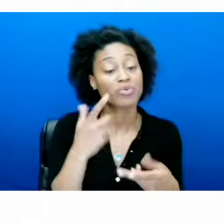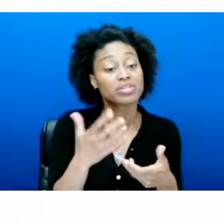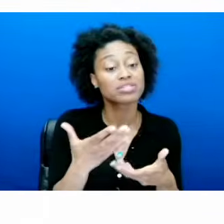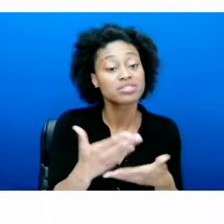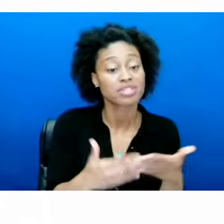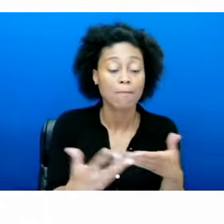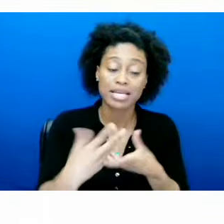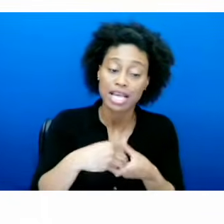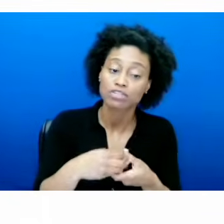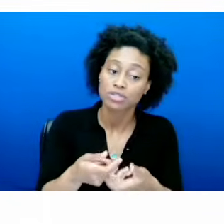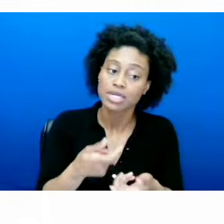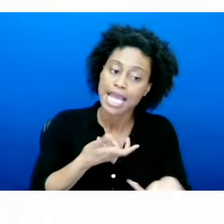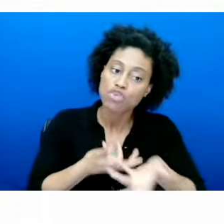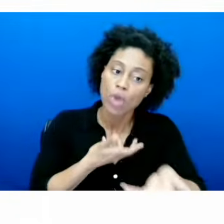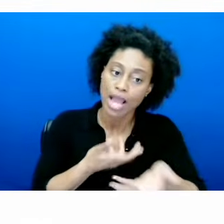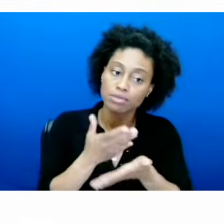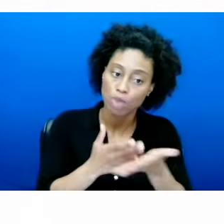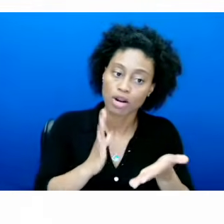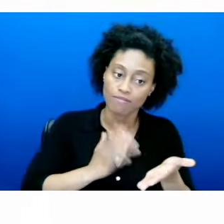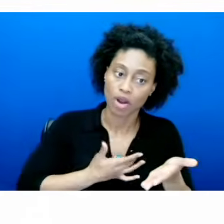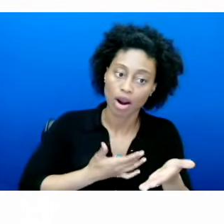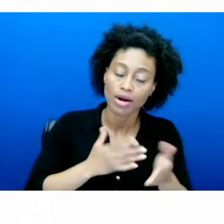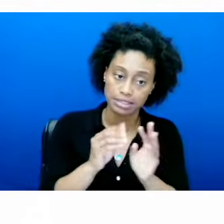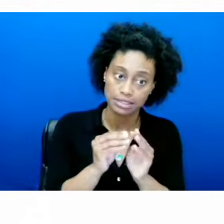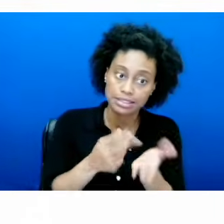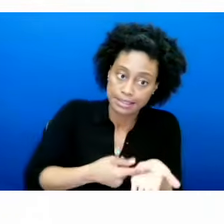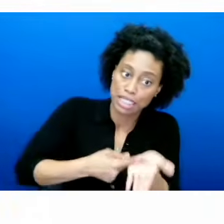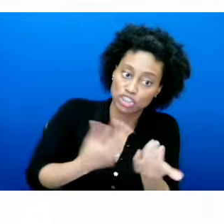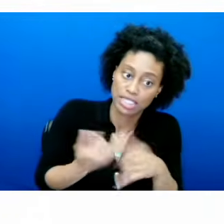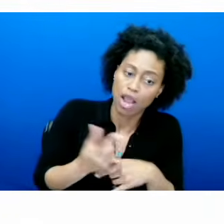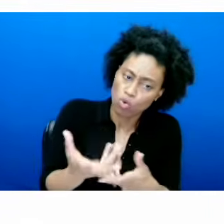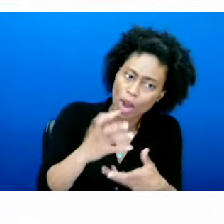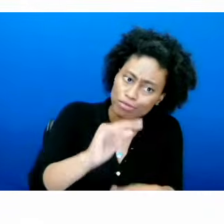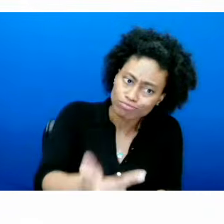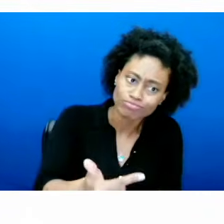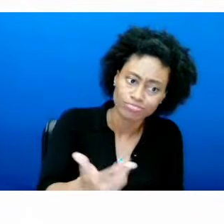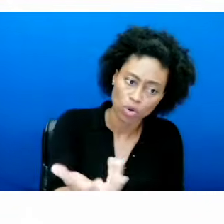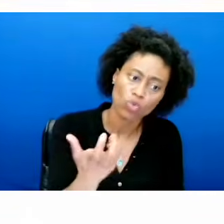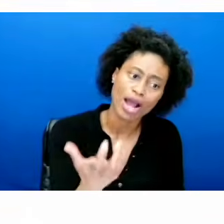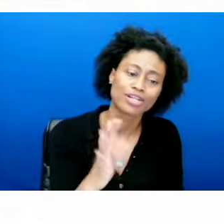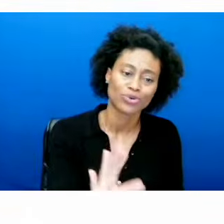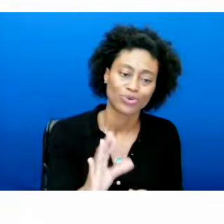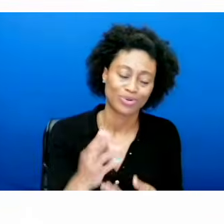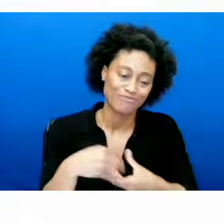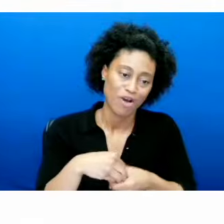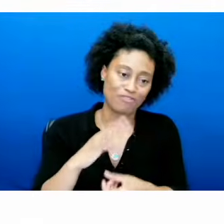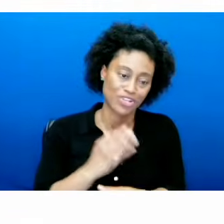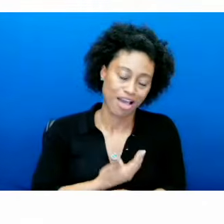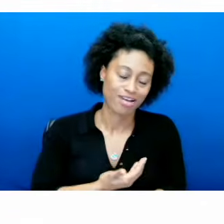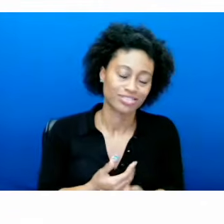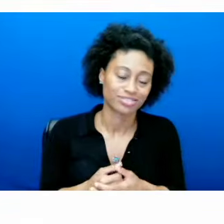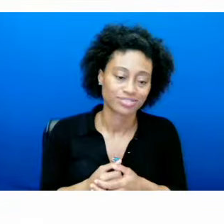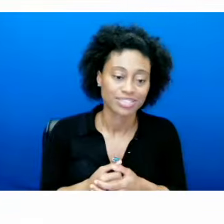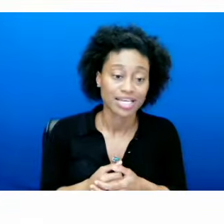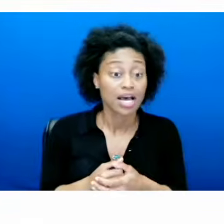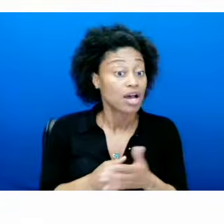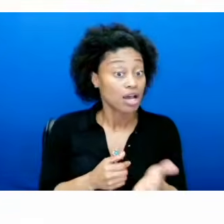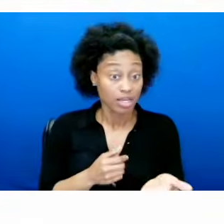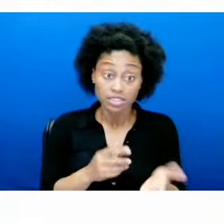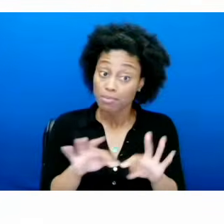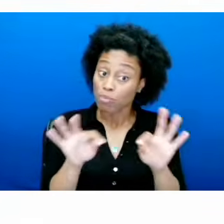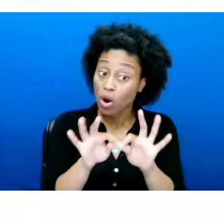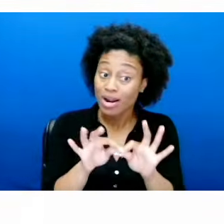our discussion today that we want to hear from you from. And your participation is so important because we also